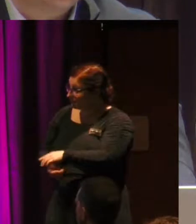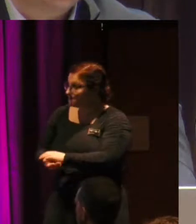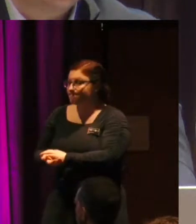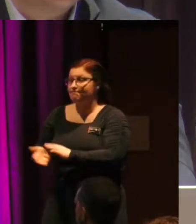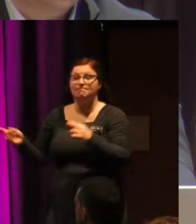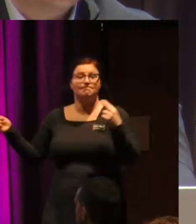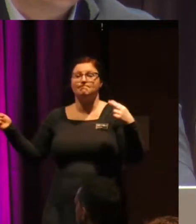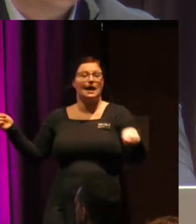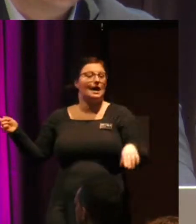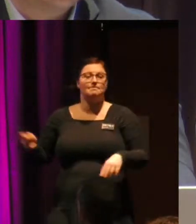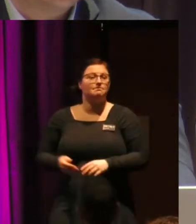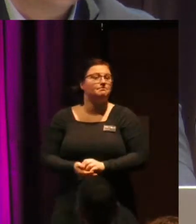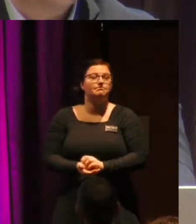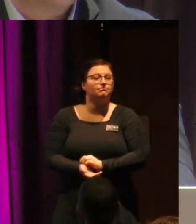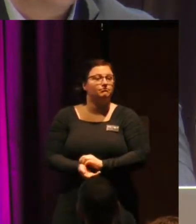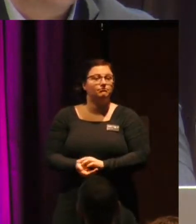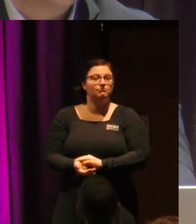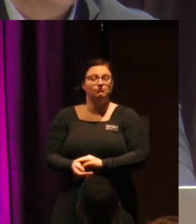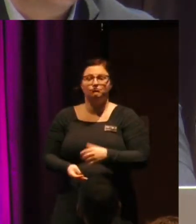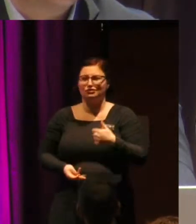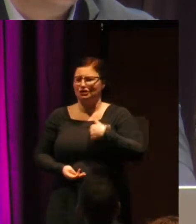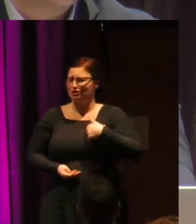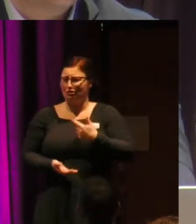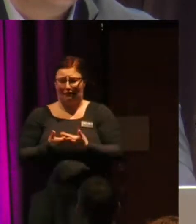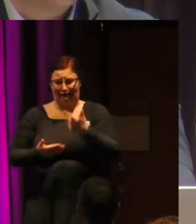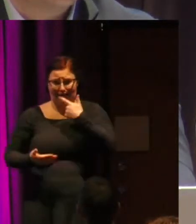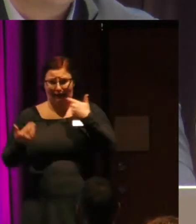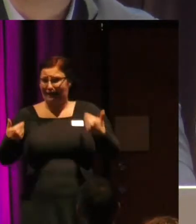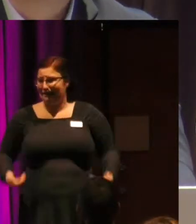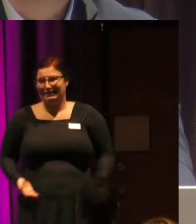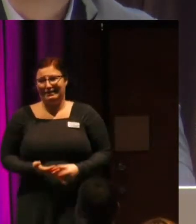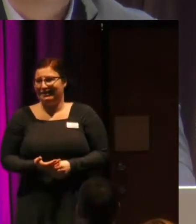No, I am not a scared person.